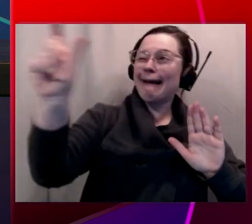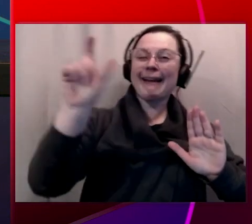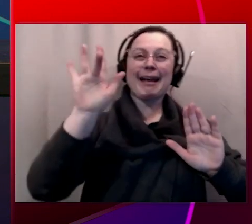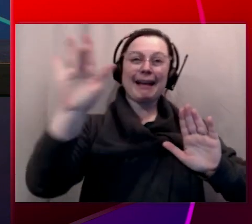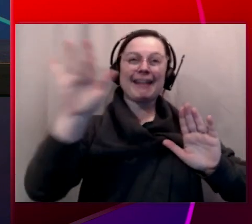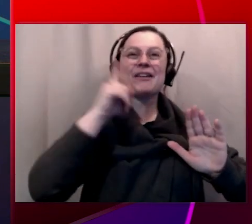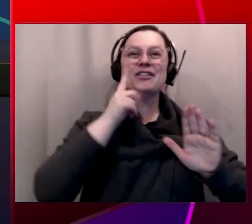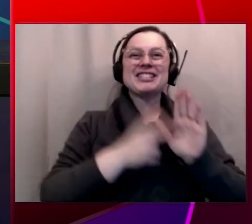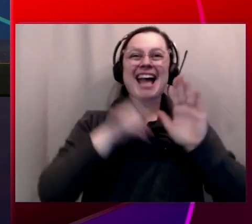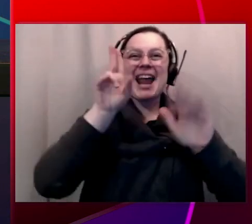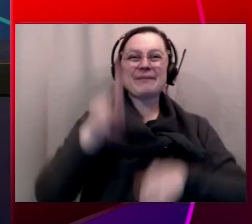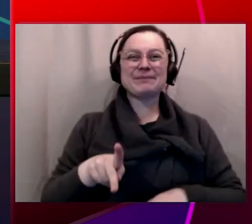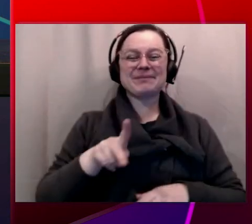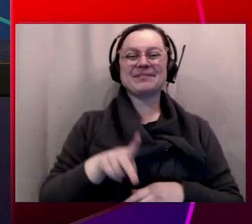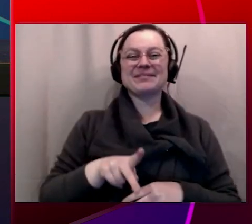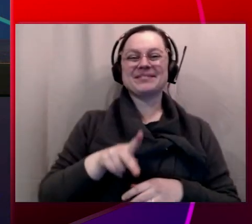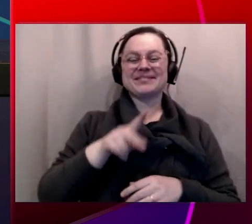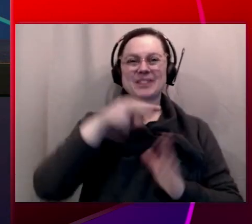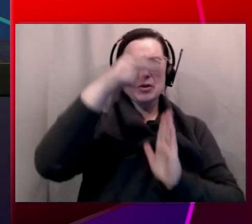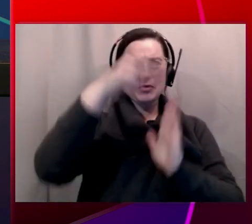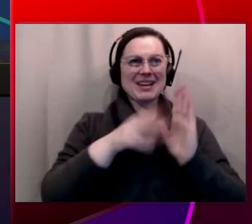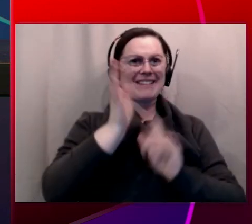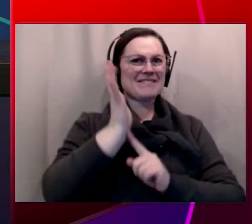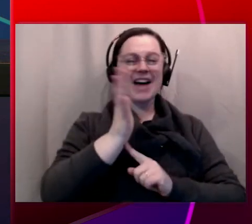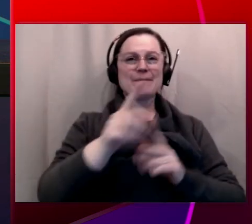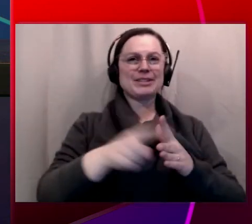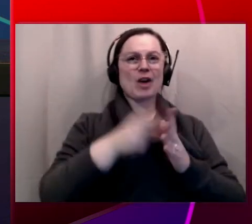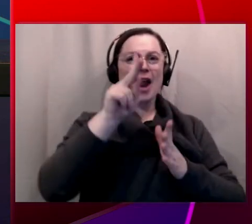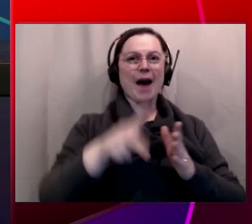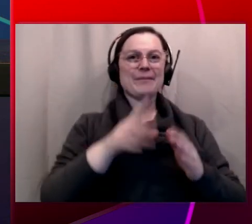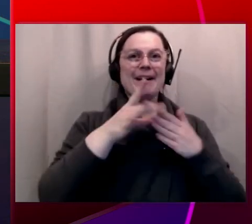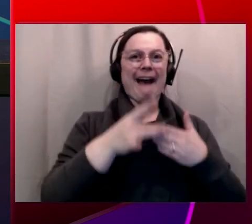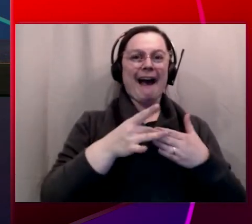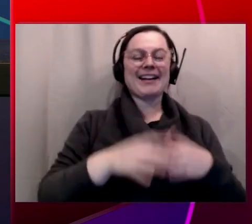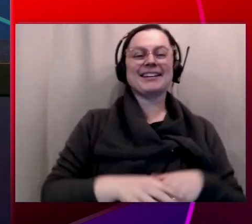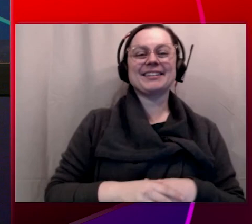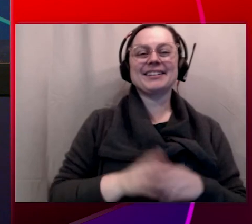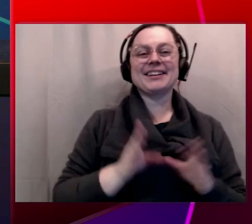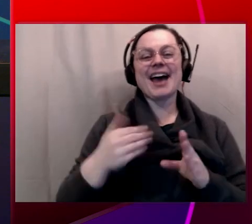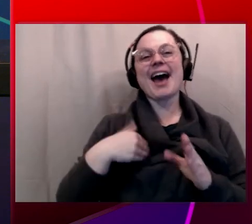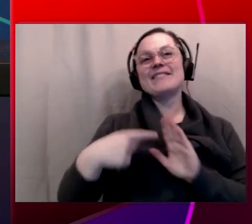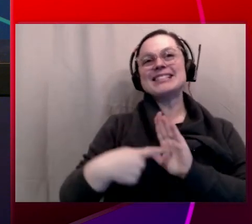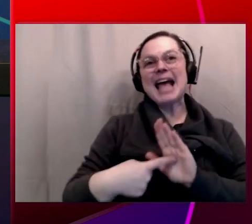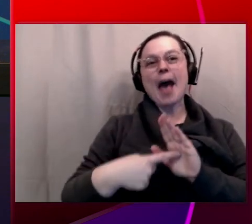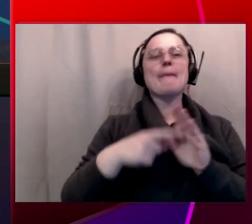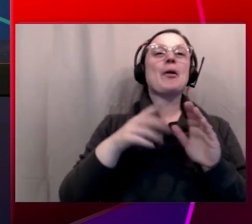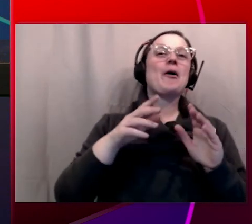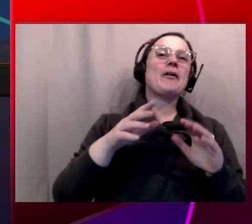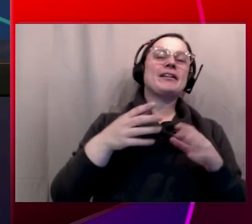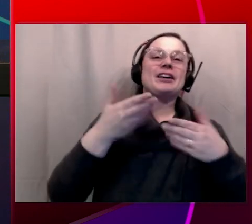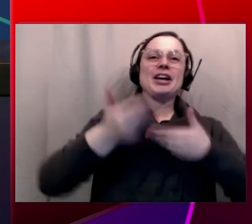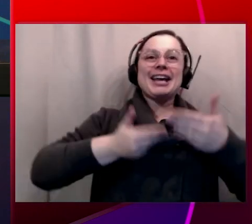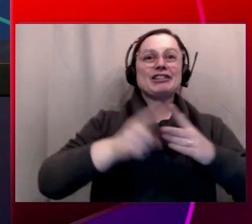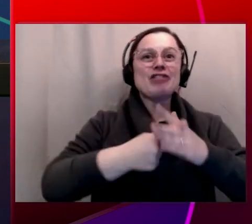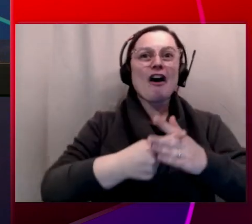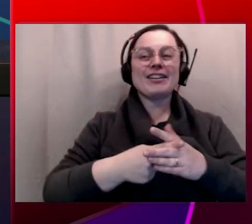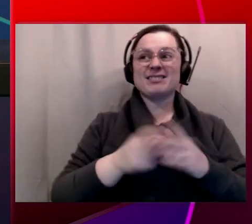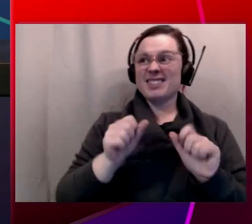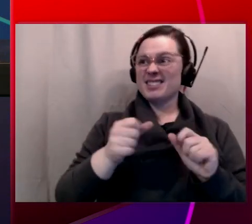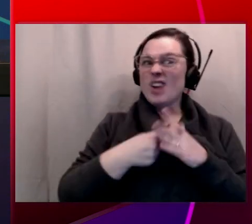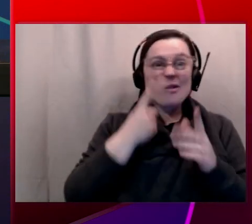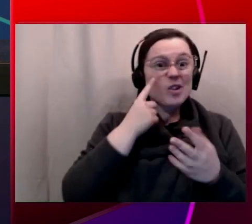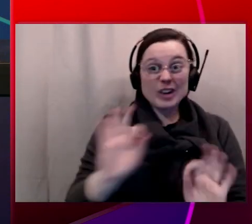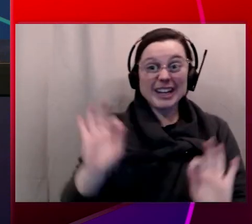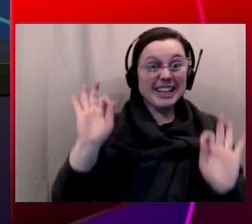out the 5-minute startup guide. You have some sample code and getting started stuff, and we can get started for free, and